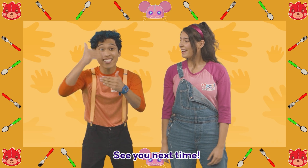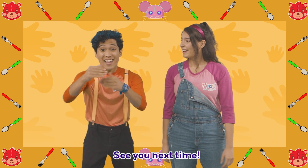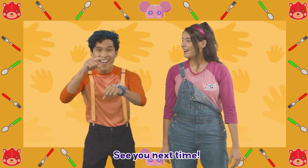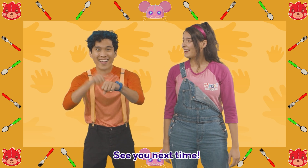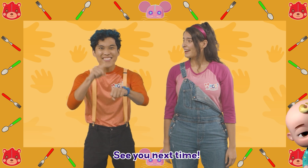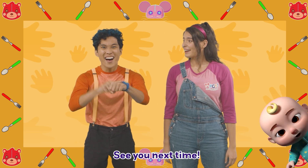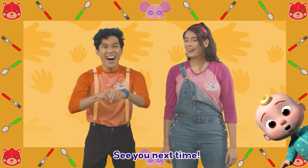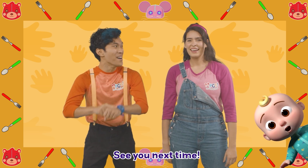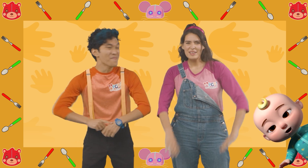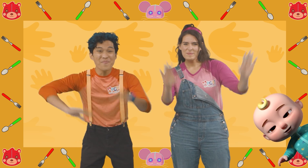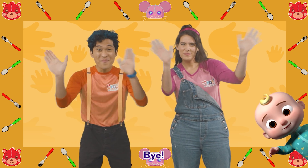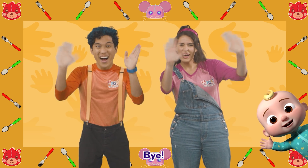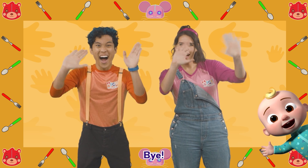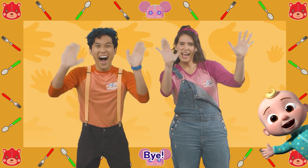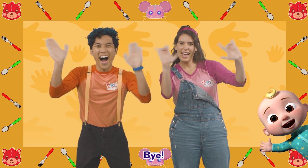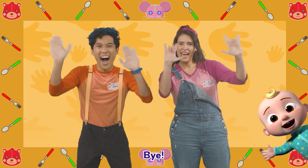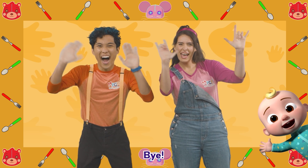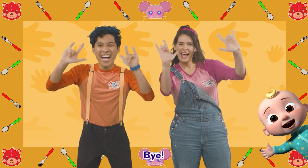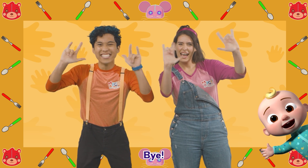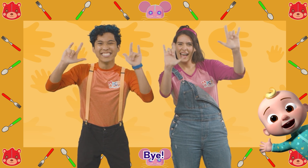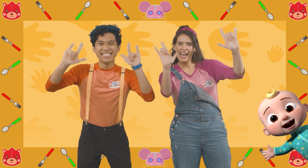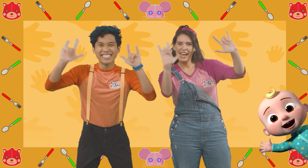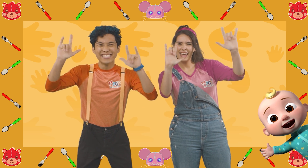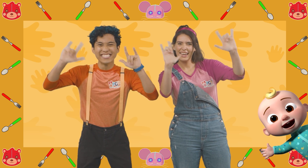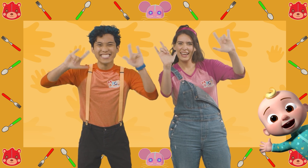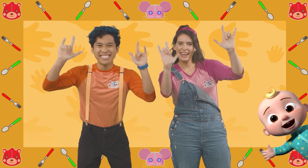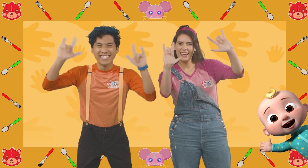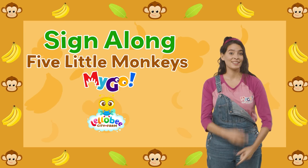See you next time. Bye!